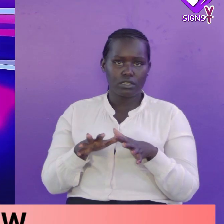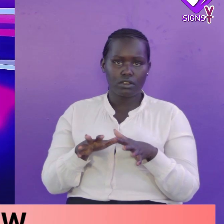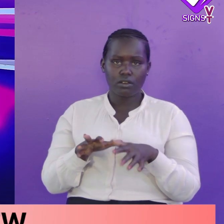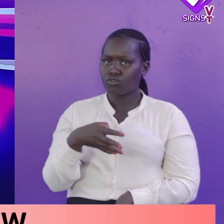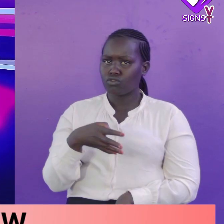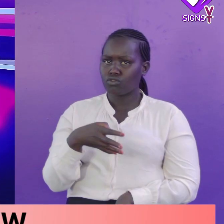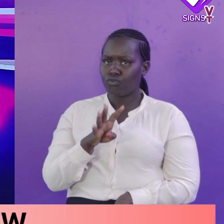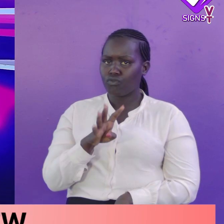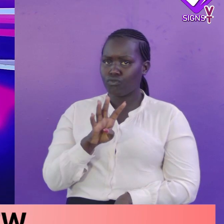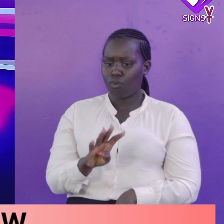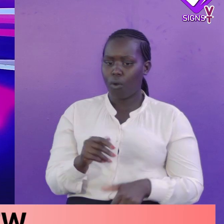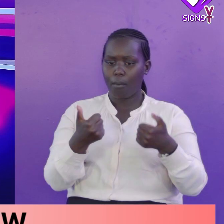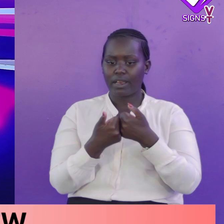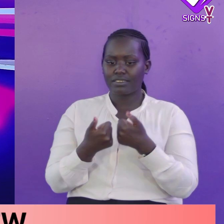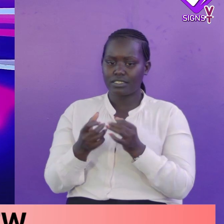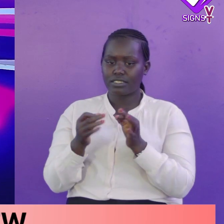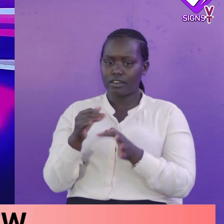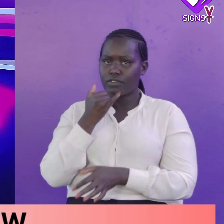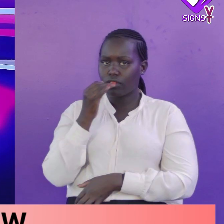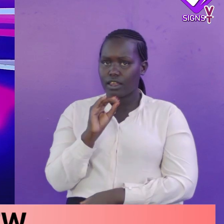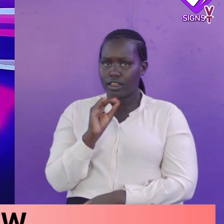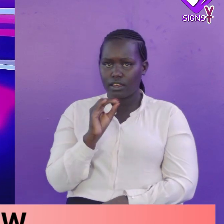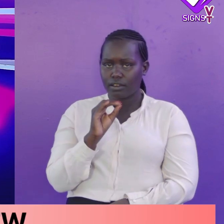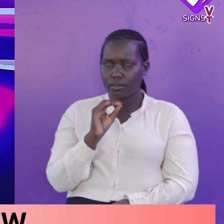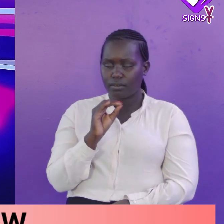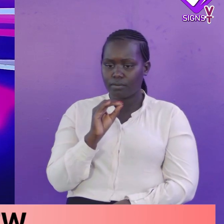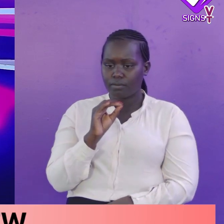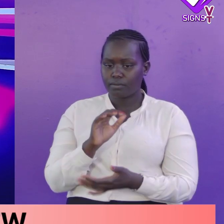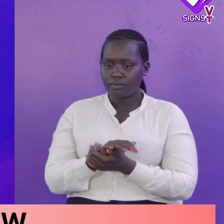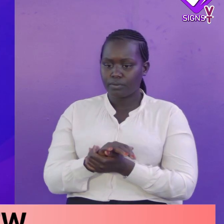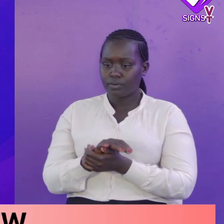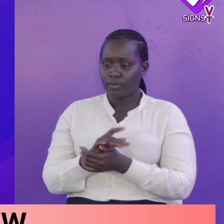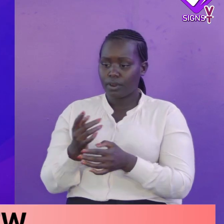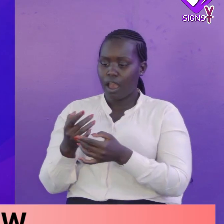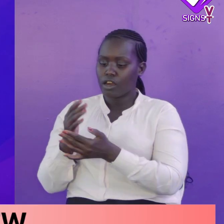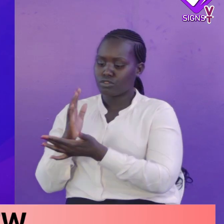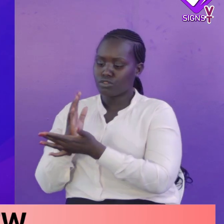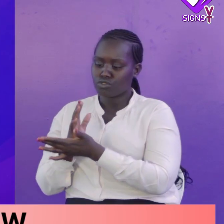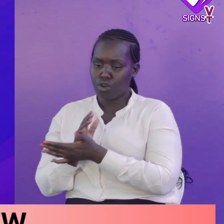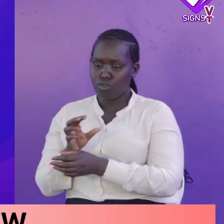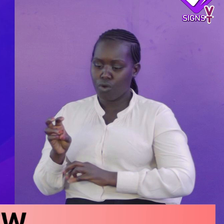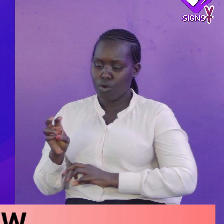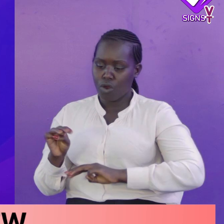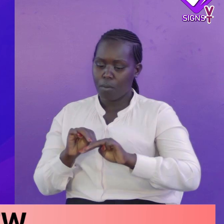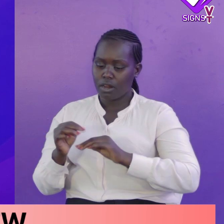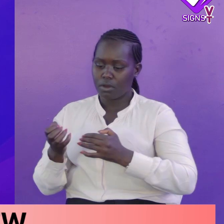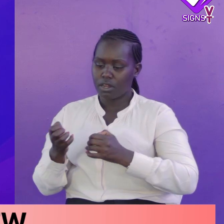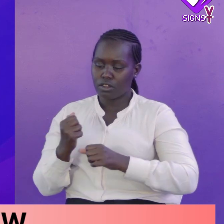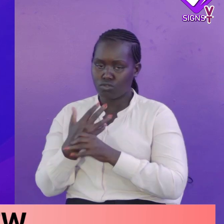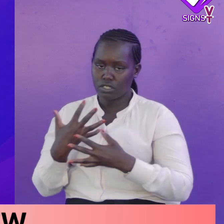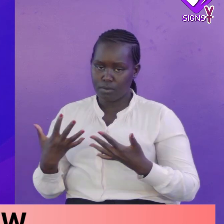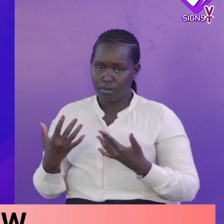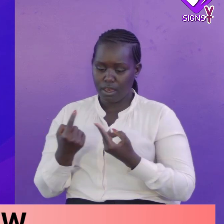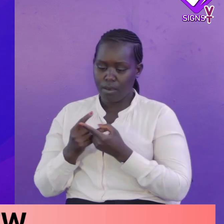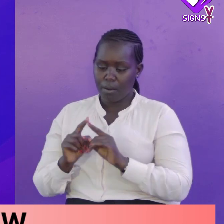4 matches, if I'm not wrong? yeah, but it is true. The management need to do something, but it is not